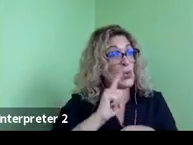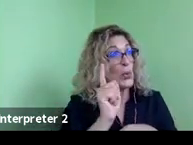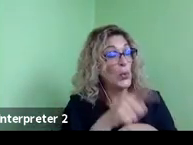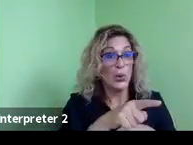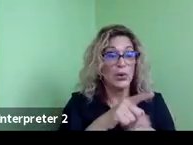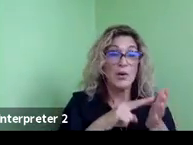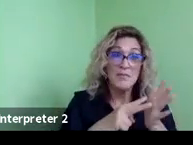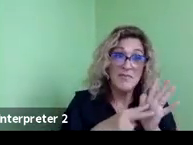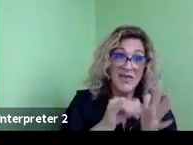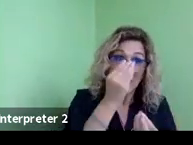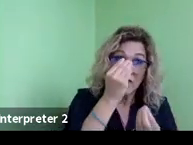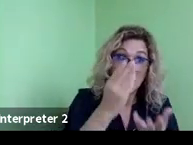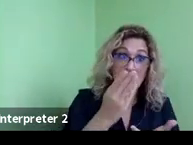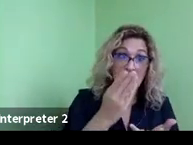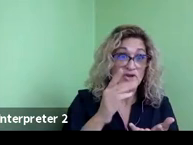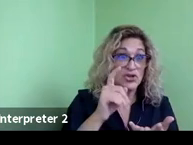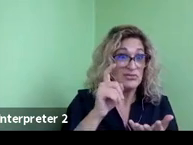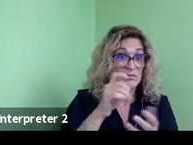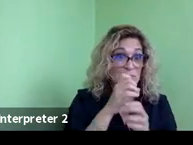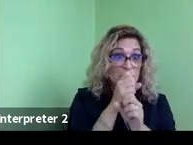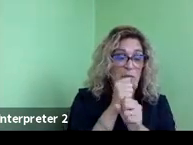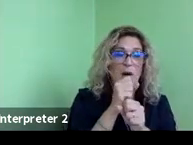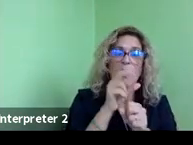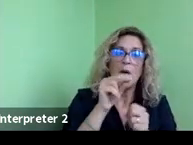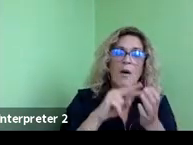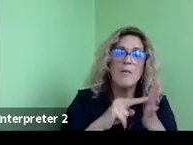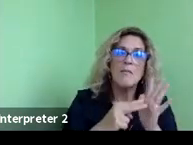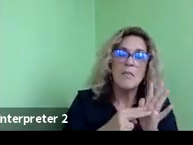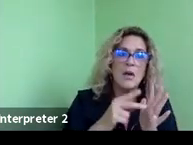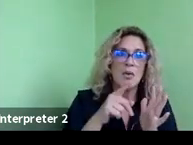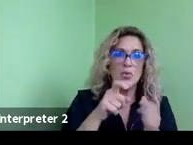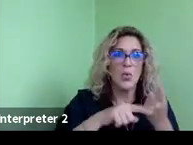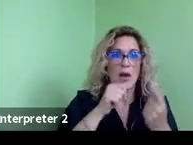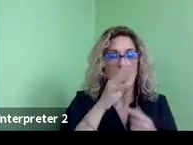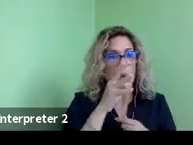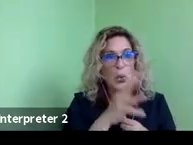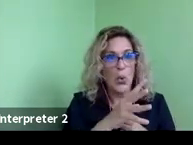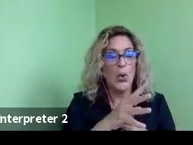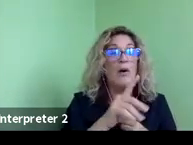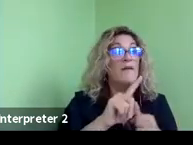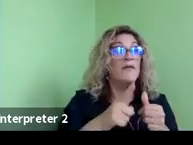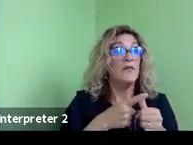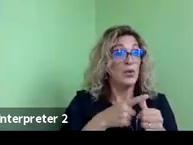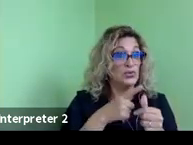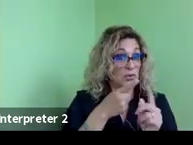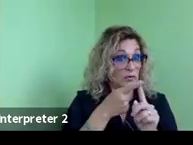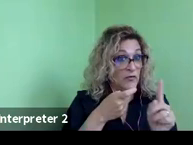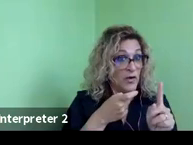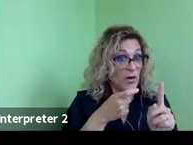Doesn't mean it should be ignored, though. Rather, you know, your program, as I said, you should reach out to the attorney who issued